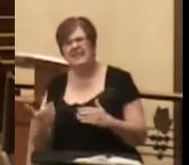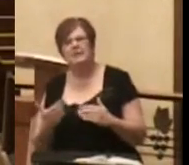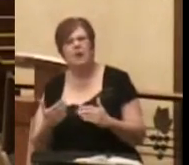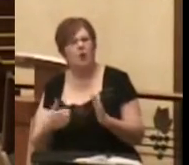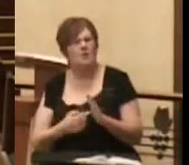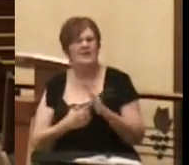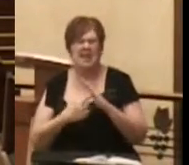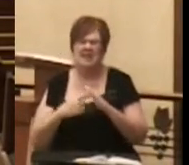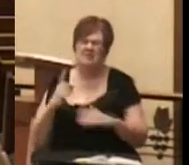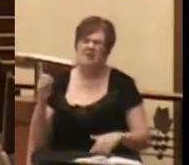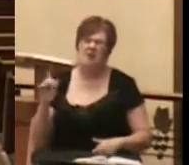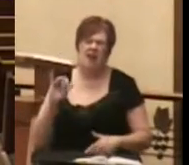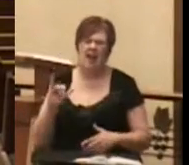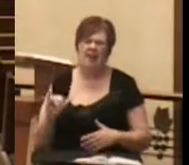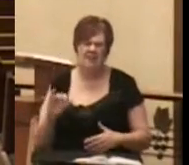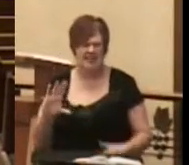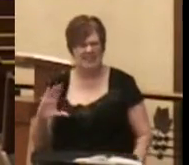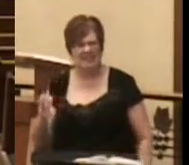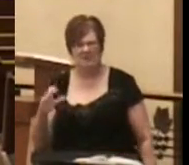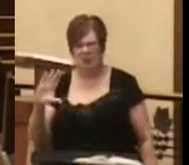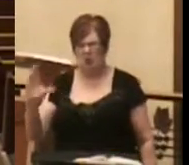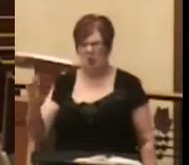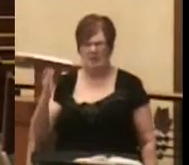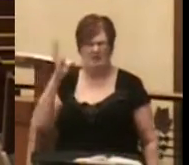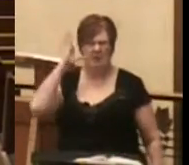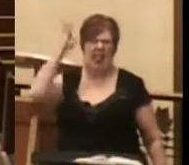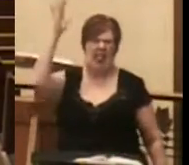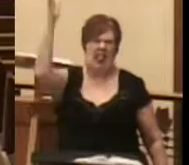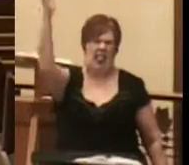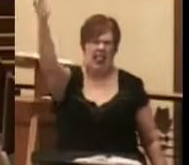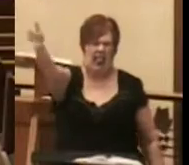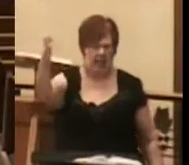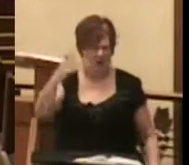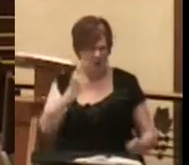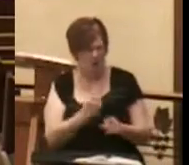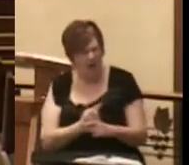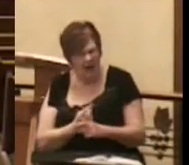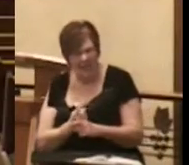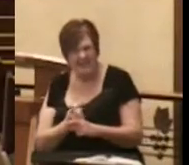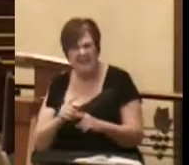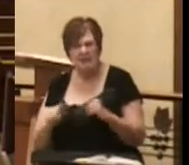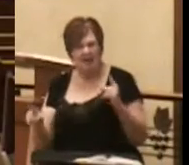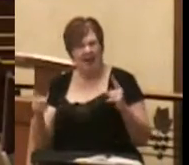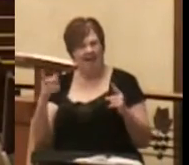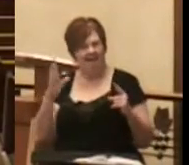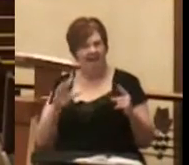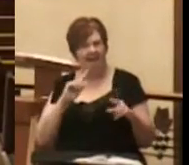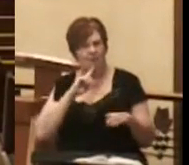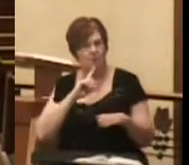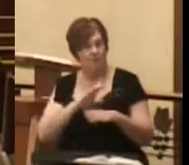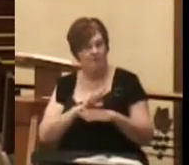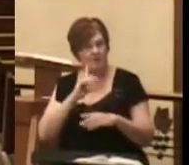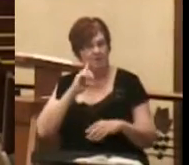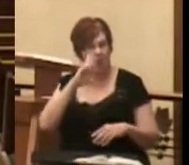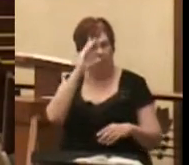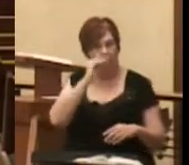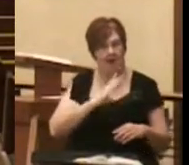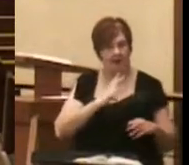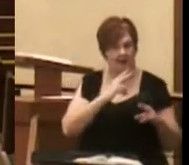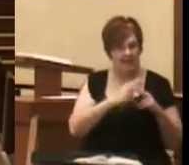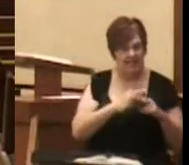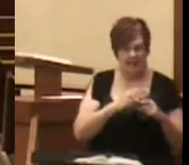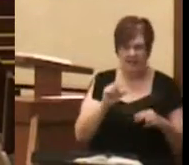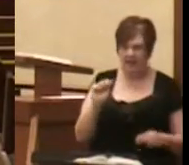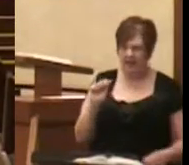forever to come here. It seems like Christmas is a long ways away, doesn't it? Well, God had a promise for a man named